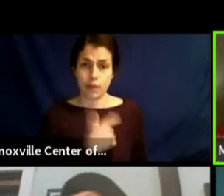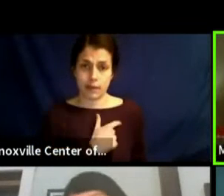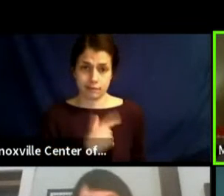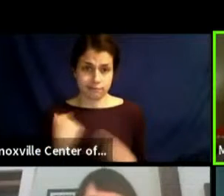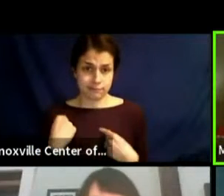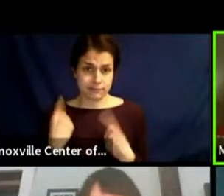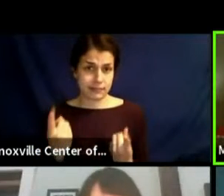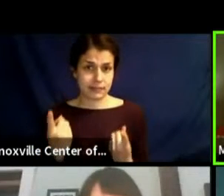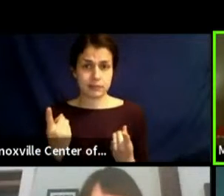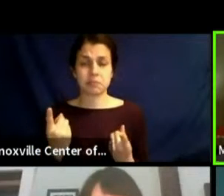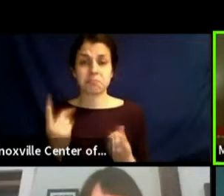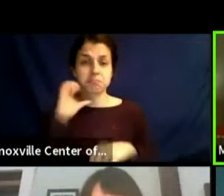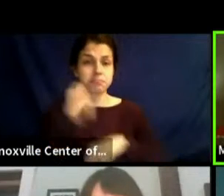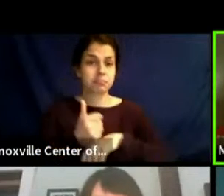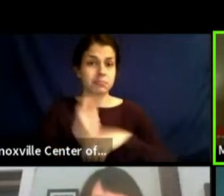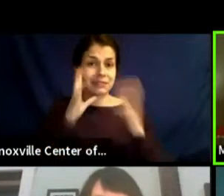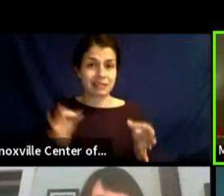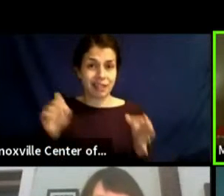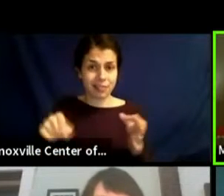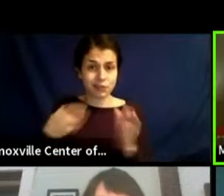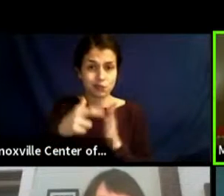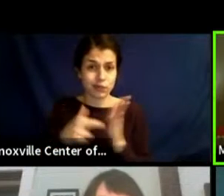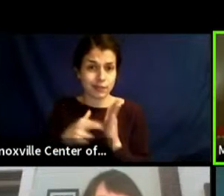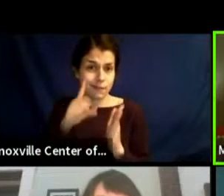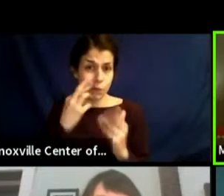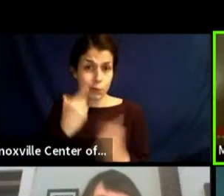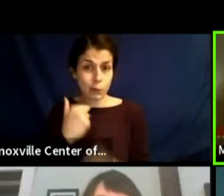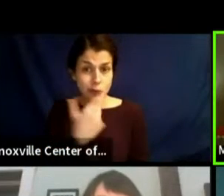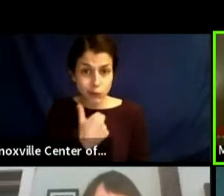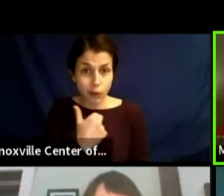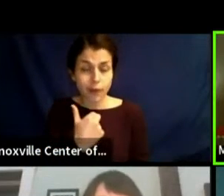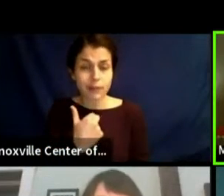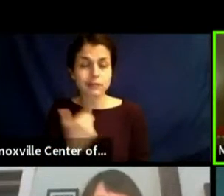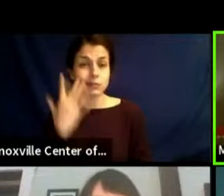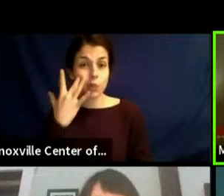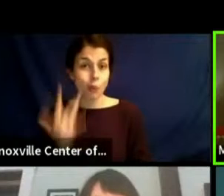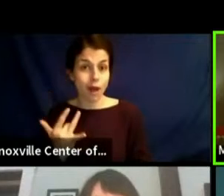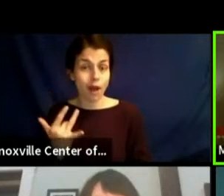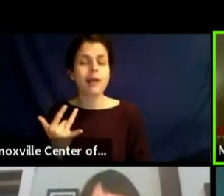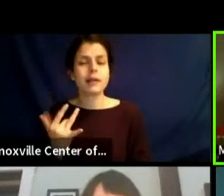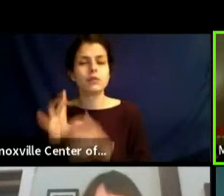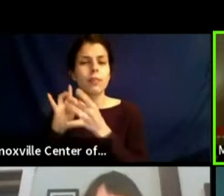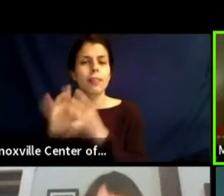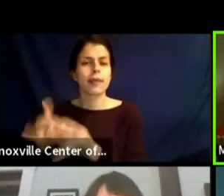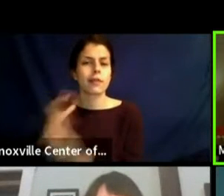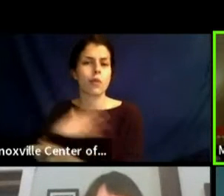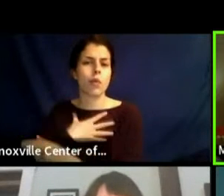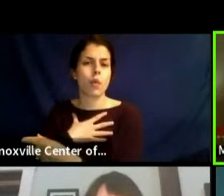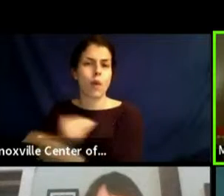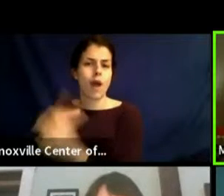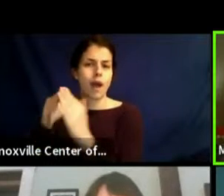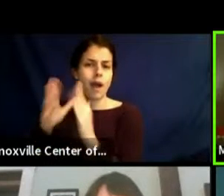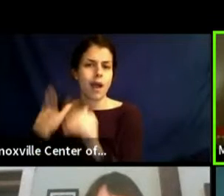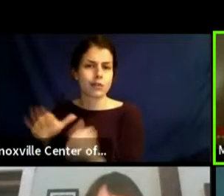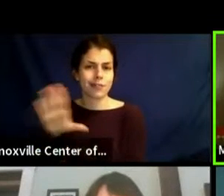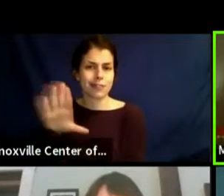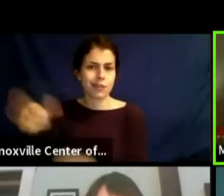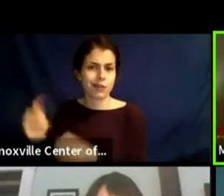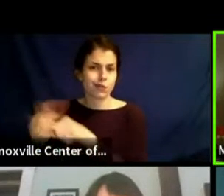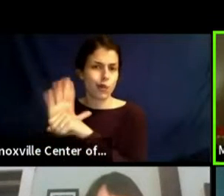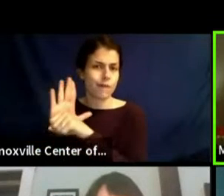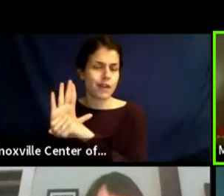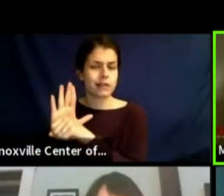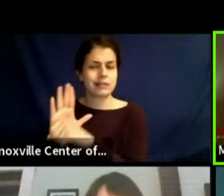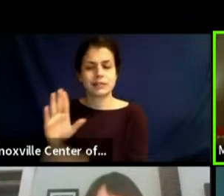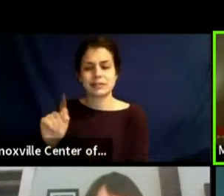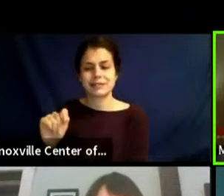this resolution, this regulation, is based on the White House coronavirus task force,